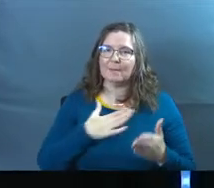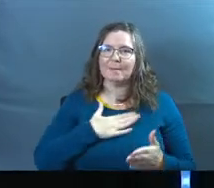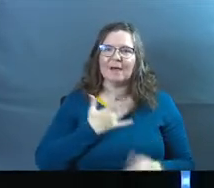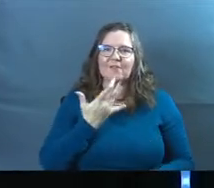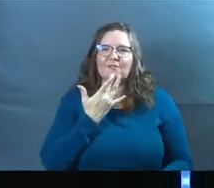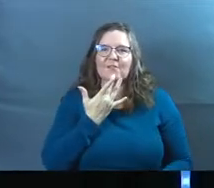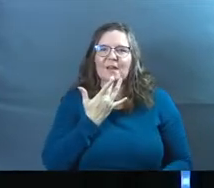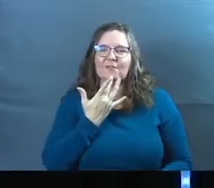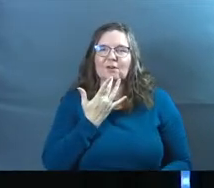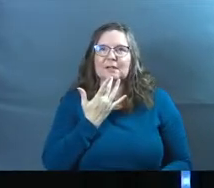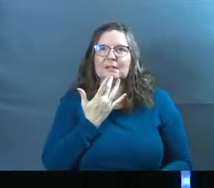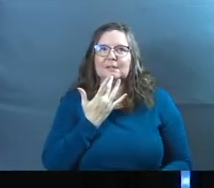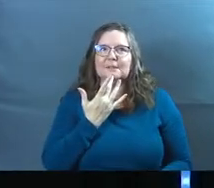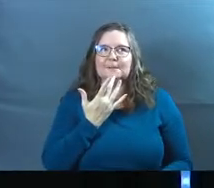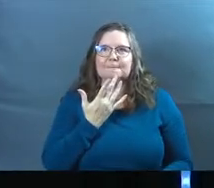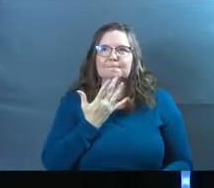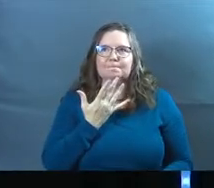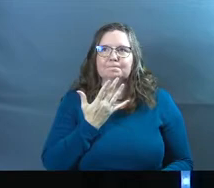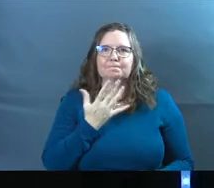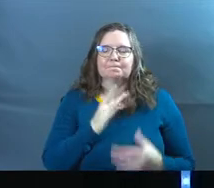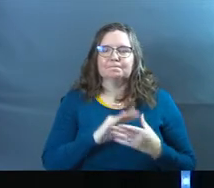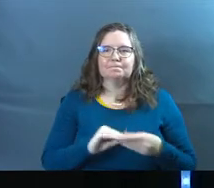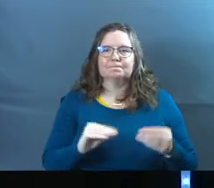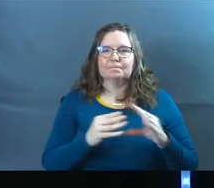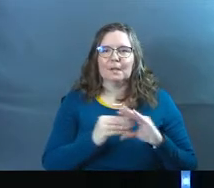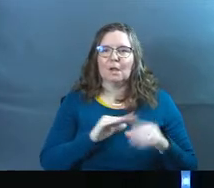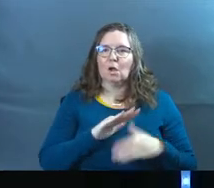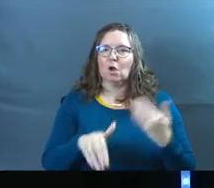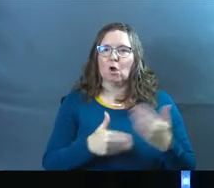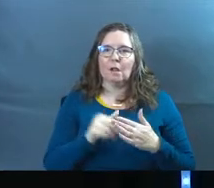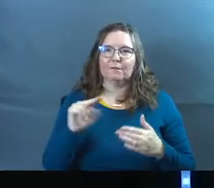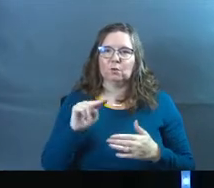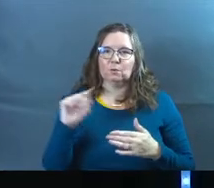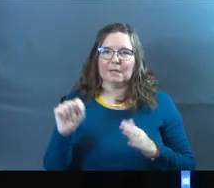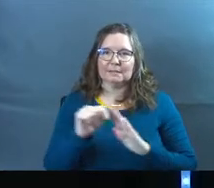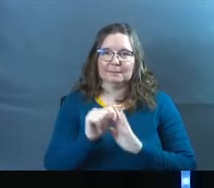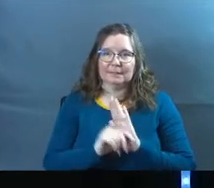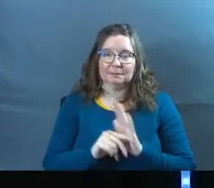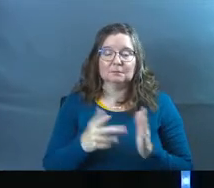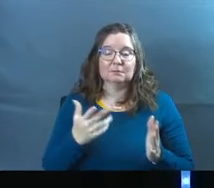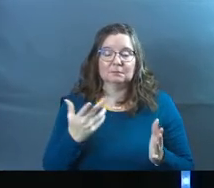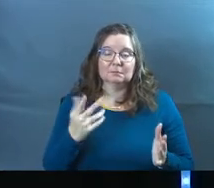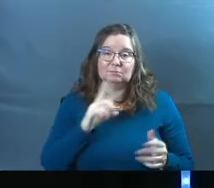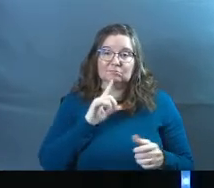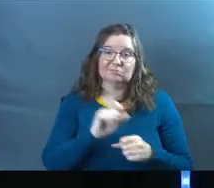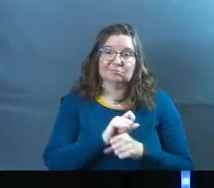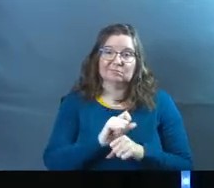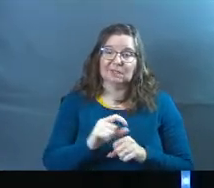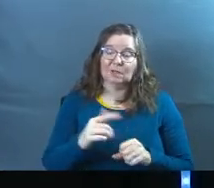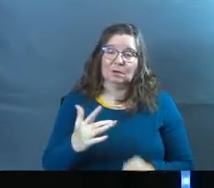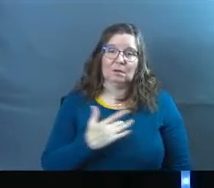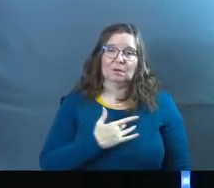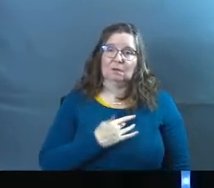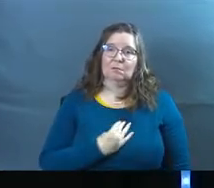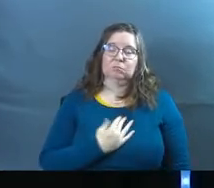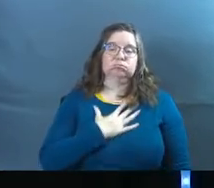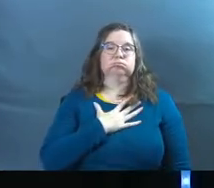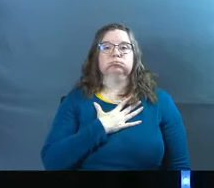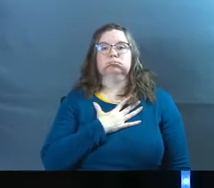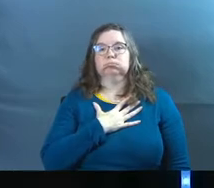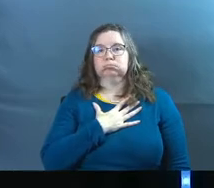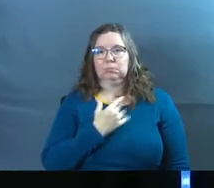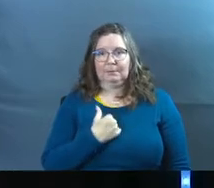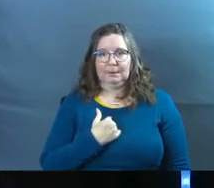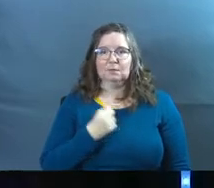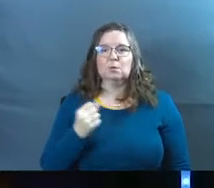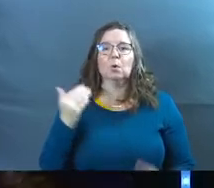my favorite account in all of the New Testament. It deeply inspires me. So